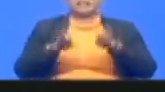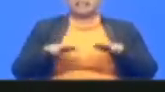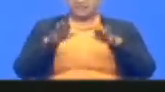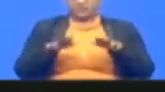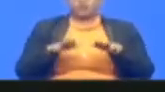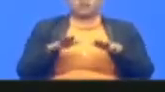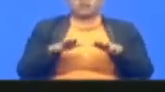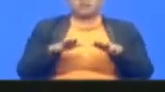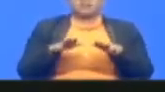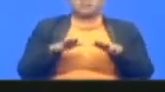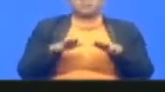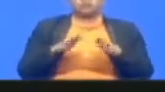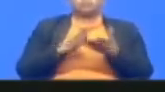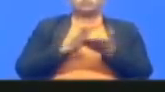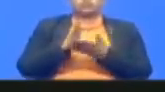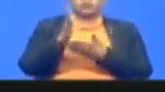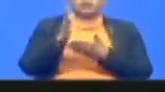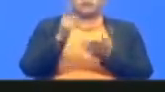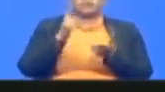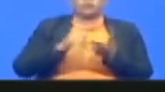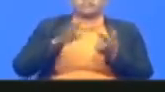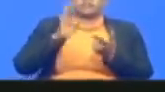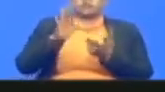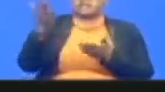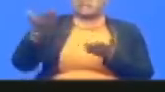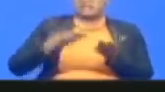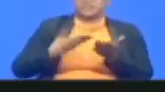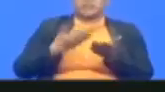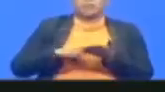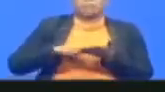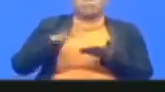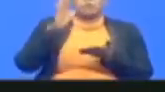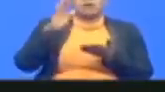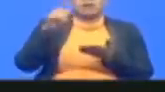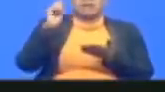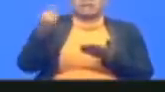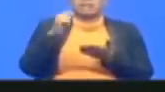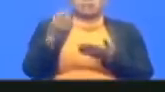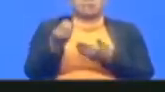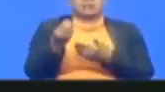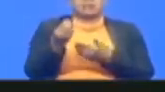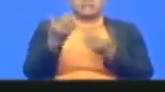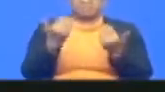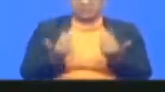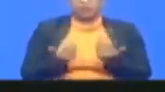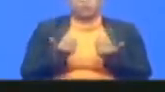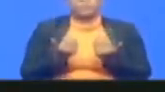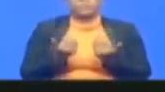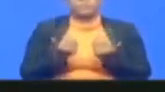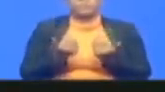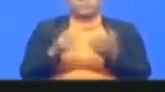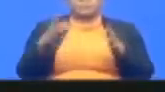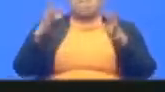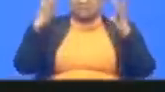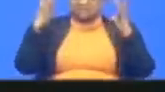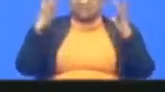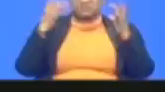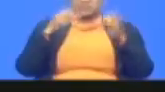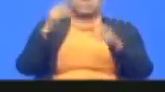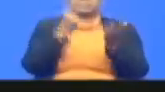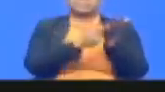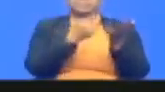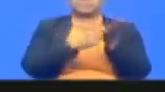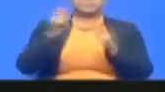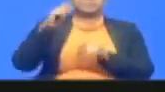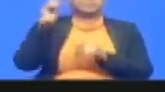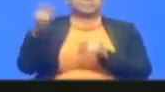and to be sure of what you are receiving, more especially in terms of Kenya currency, as per now. Bus companies operating between Uganda and Kenya